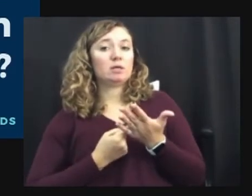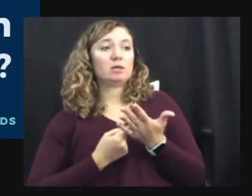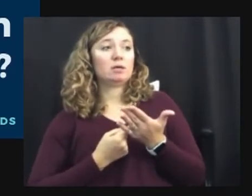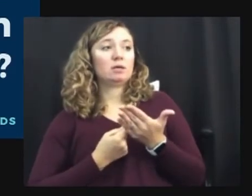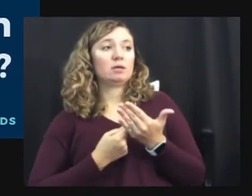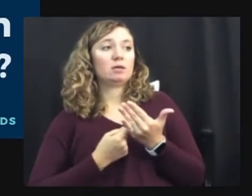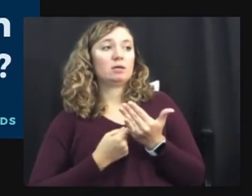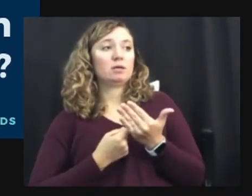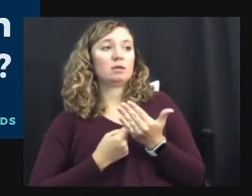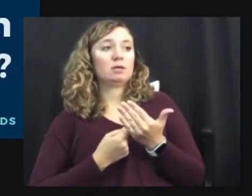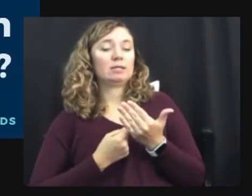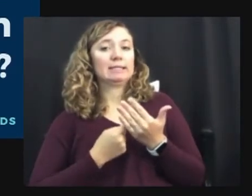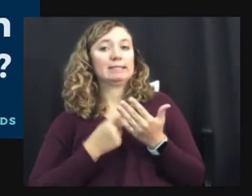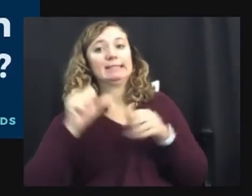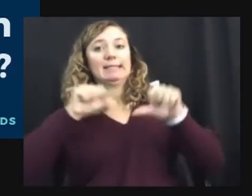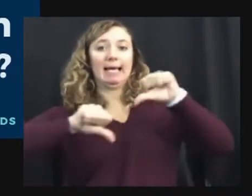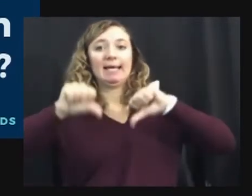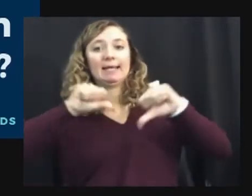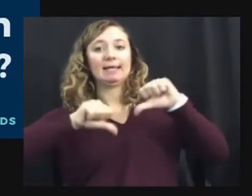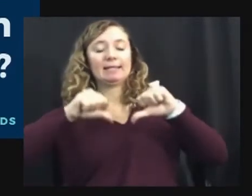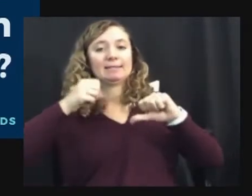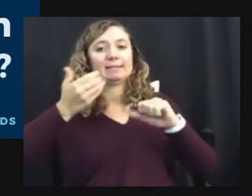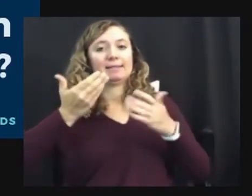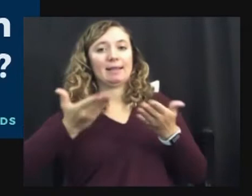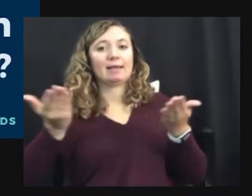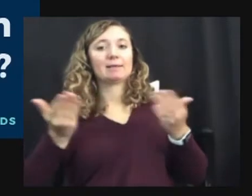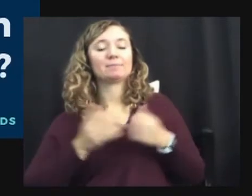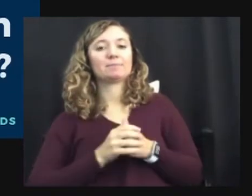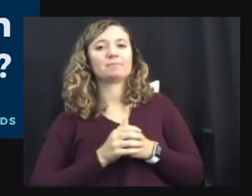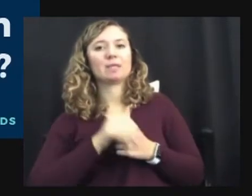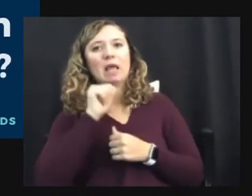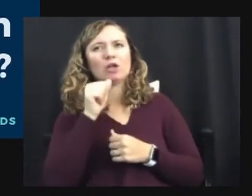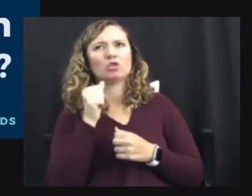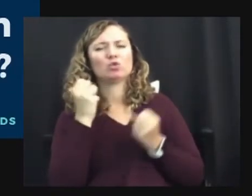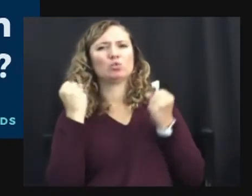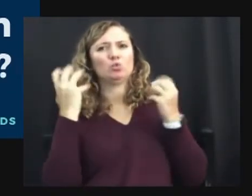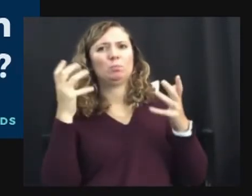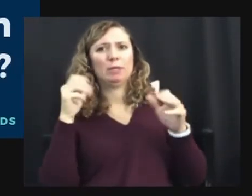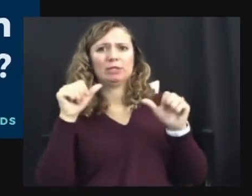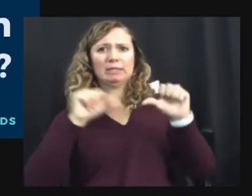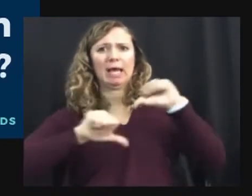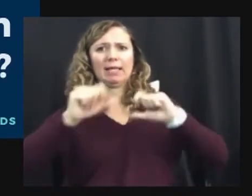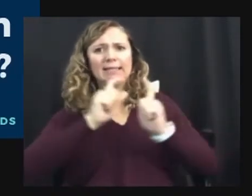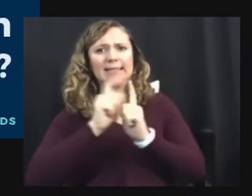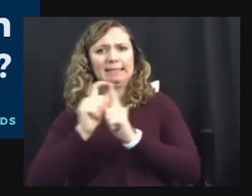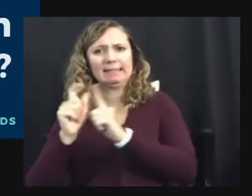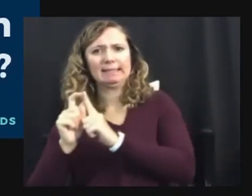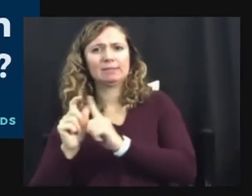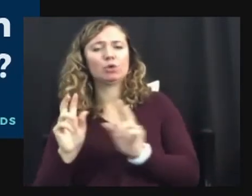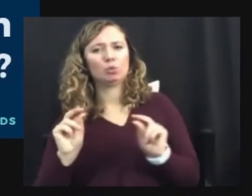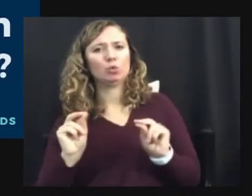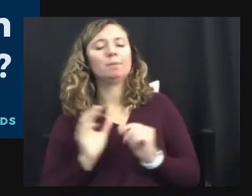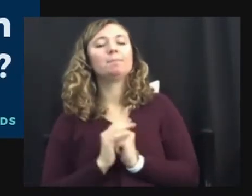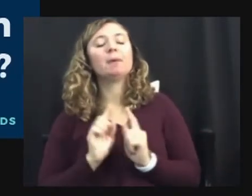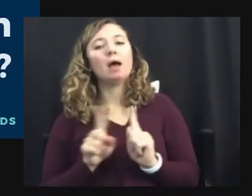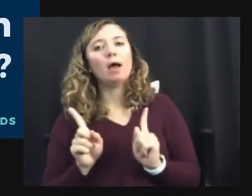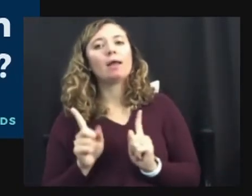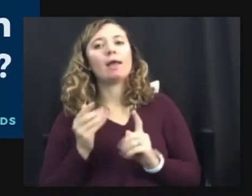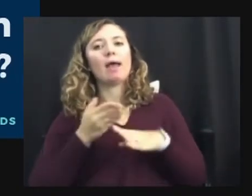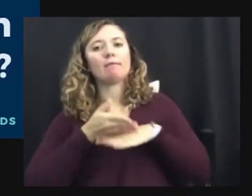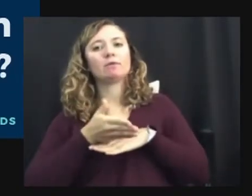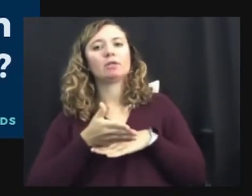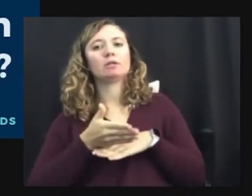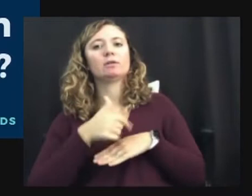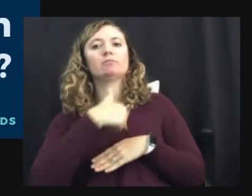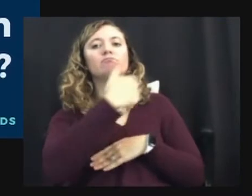into some sciencey stuff, not too sciencey, so don't worry. And then after that, I'll hand over to